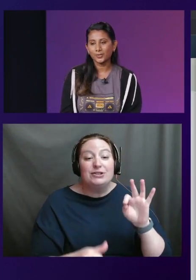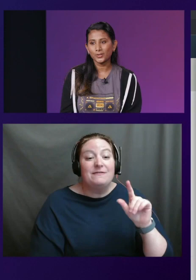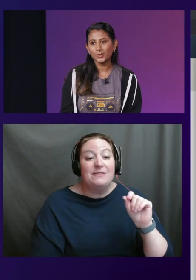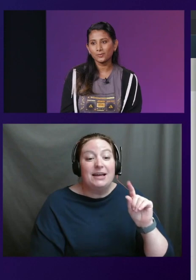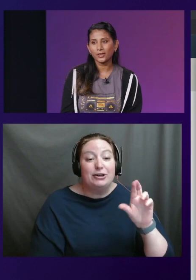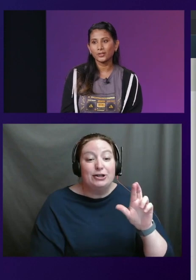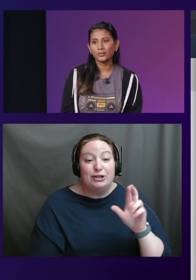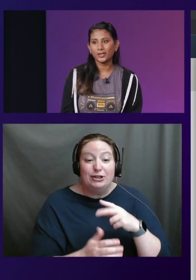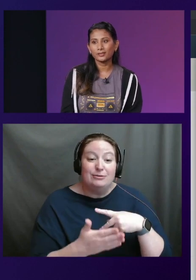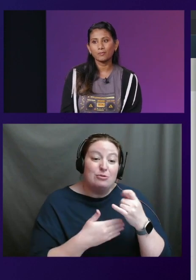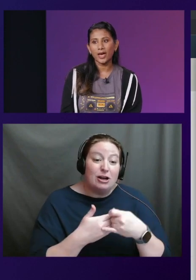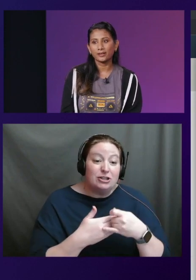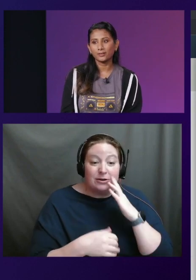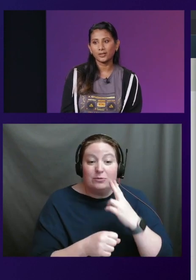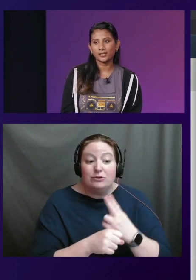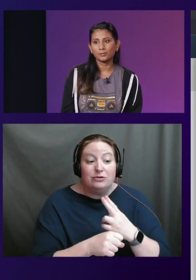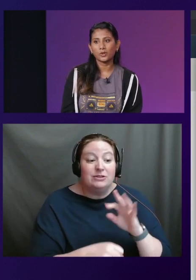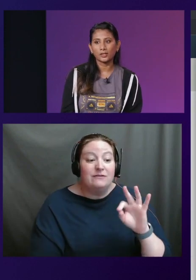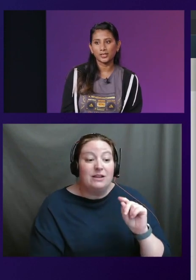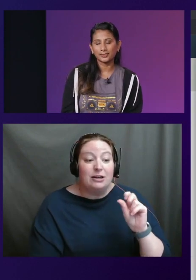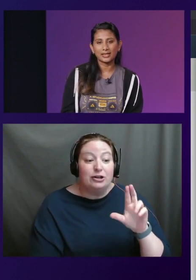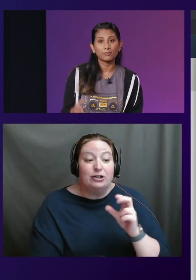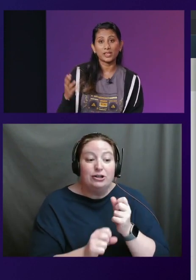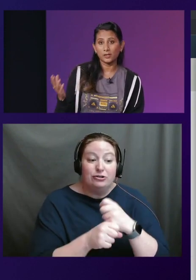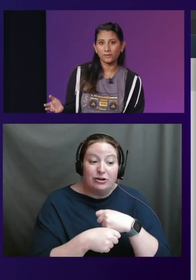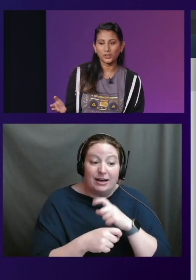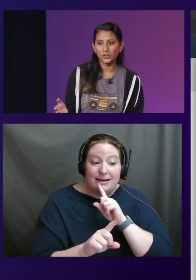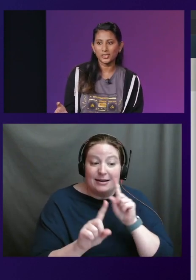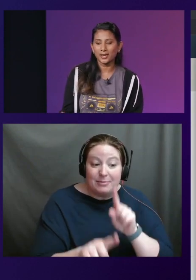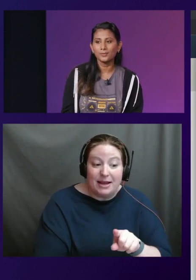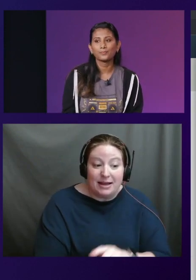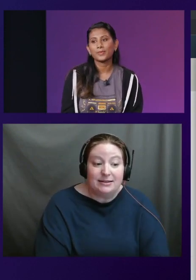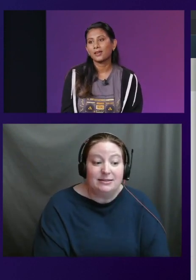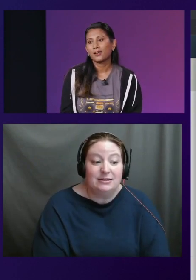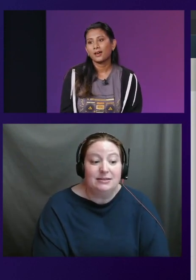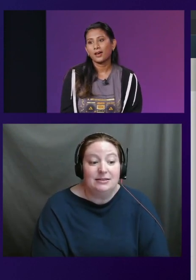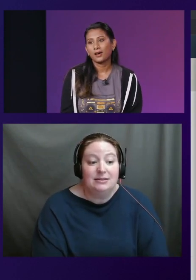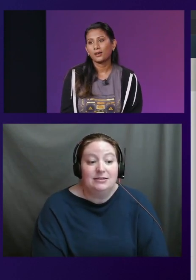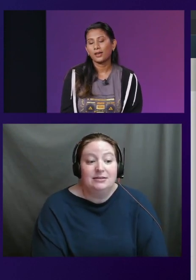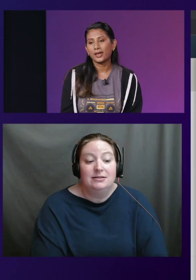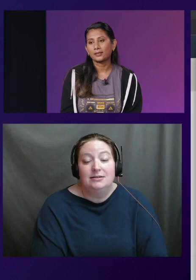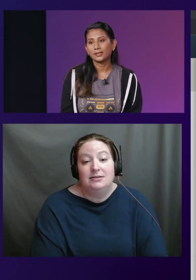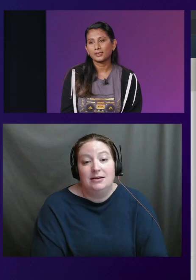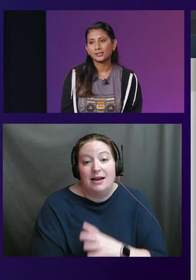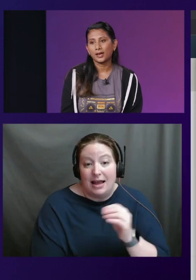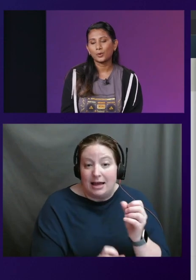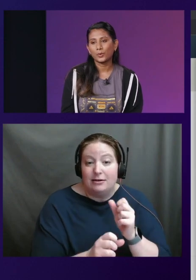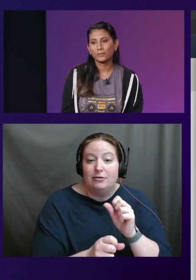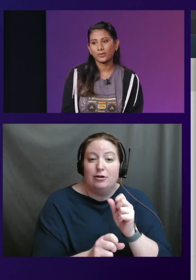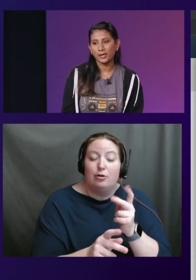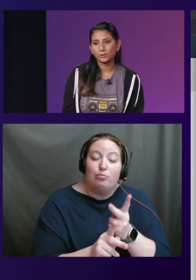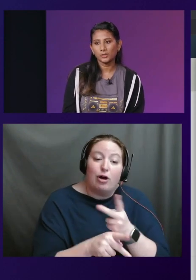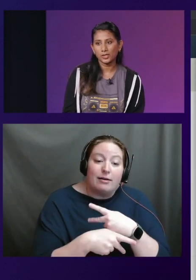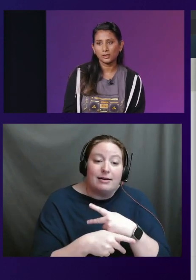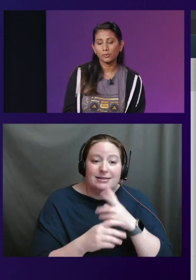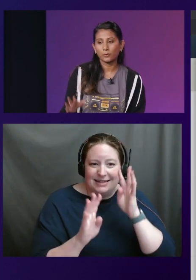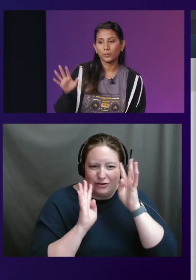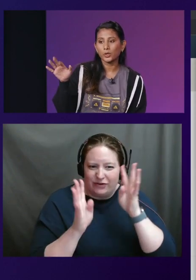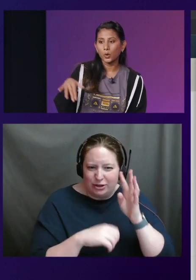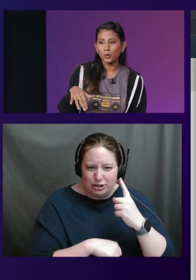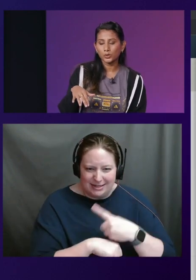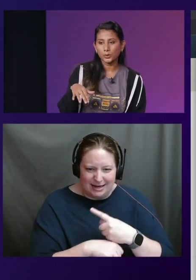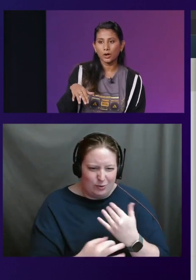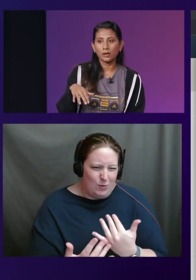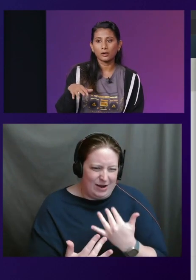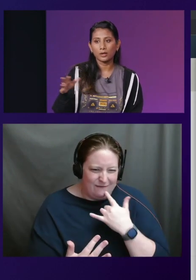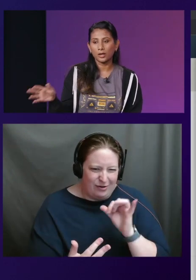So we're going to use a Flutter create command and create a project named Innovation Day. And let's wait for that to be created before we